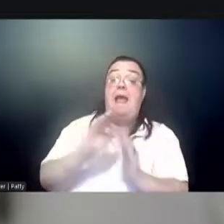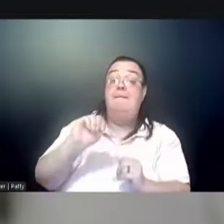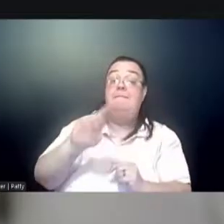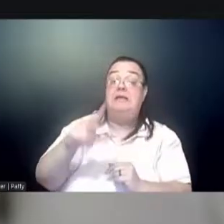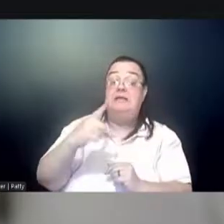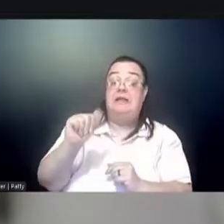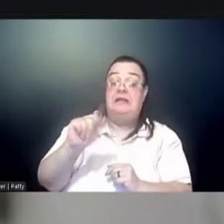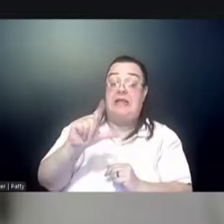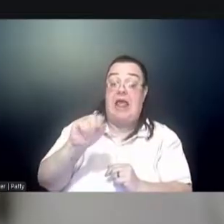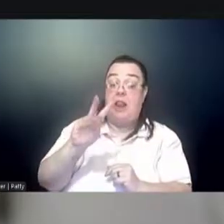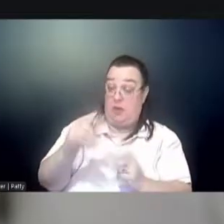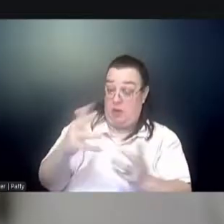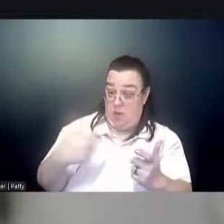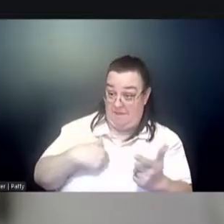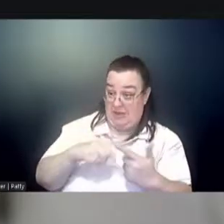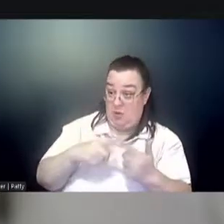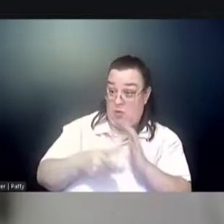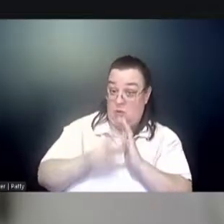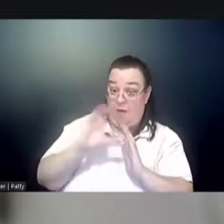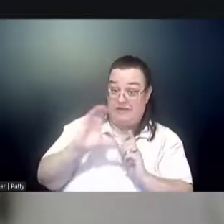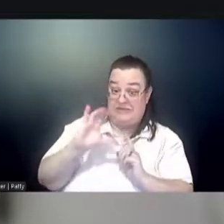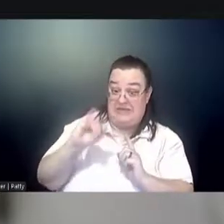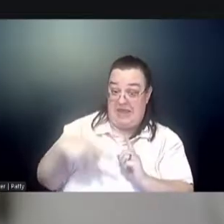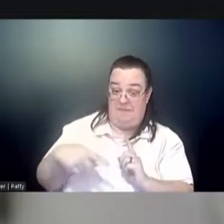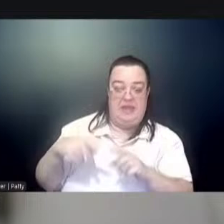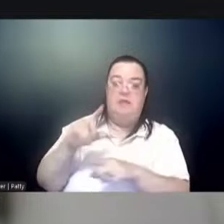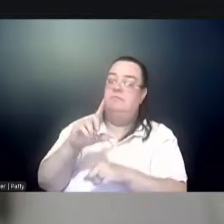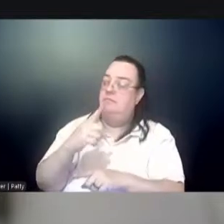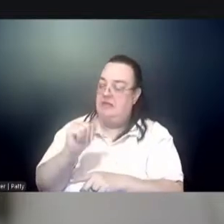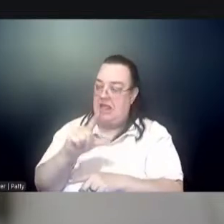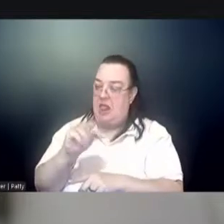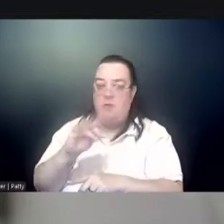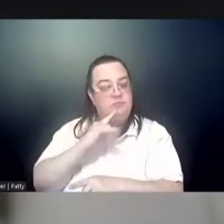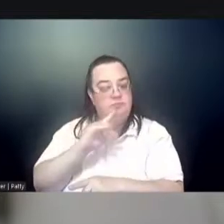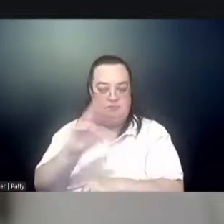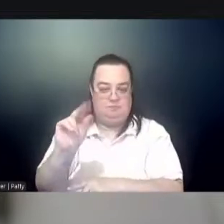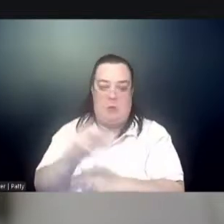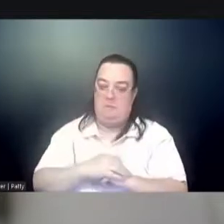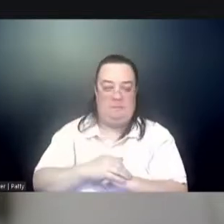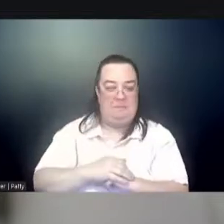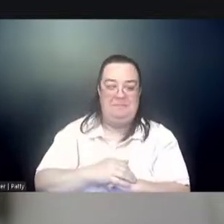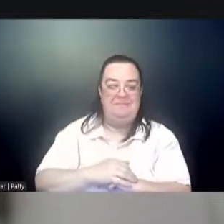CIP. No. Okay.